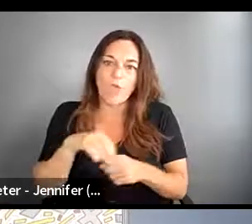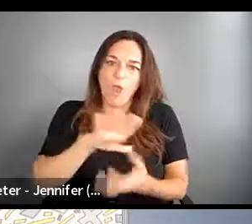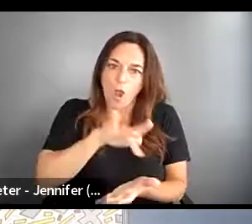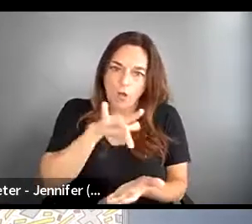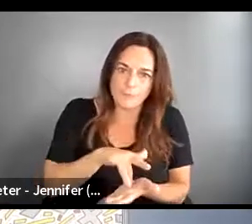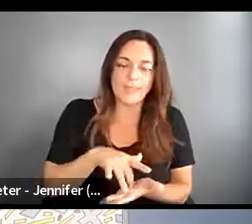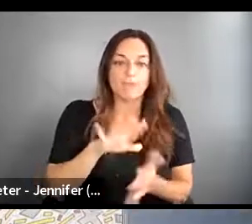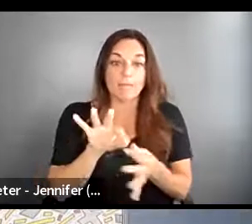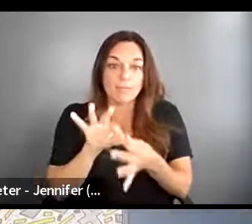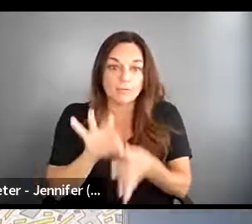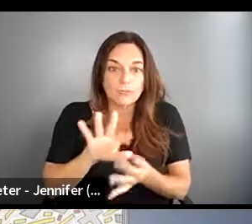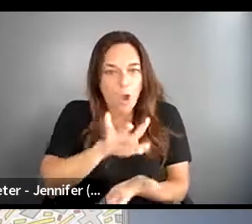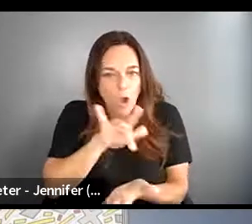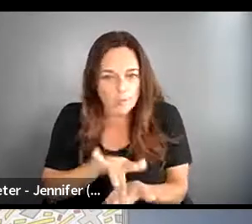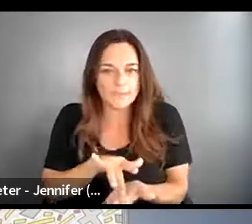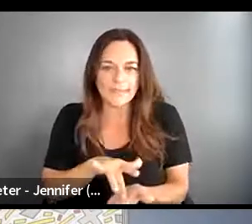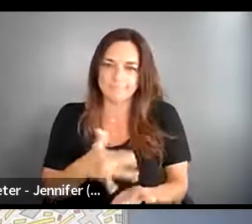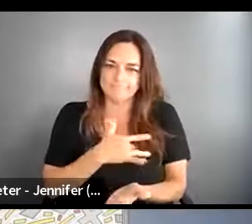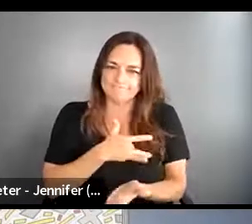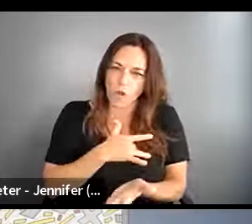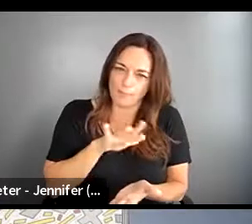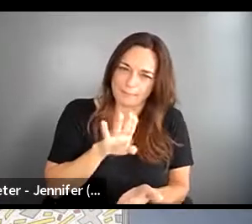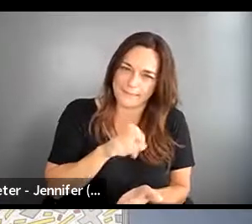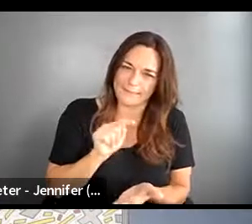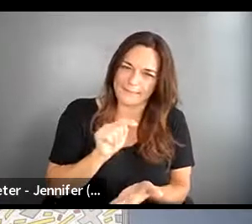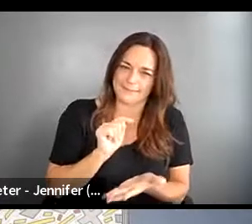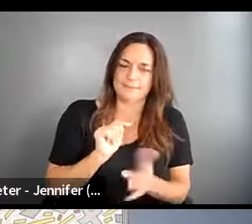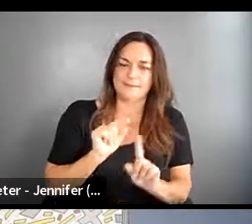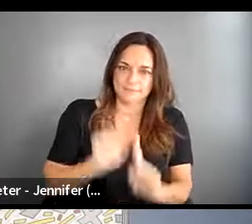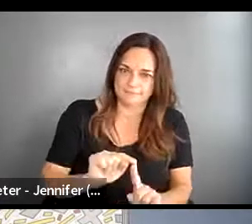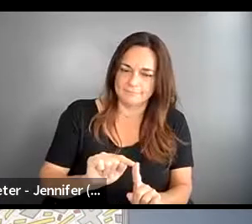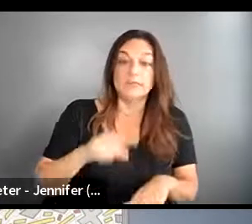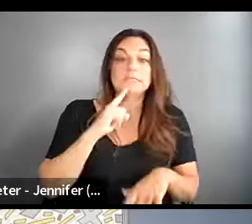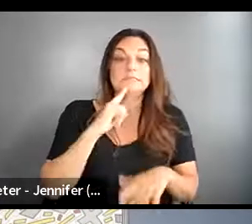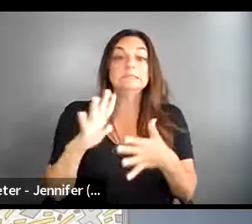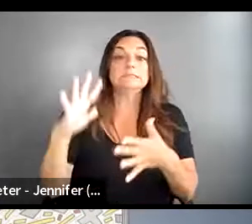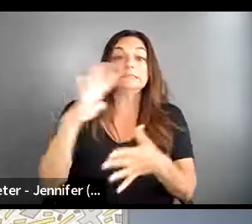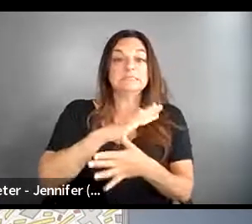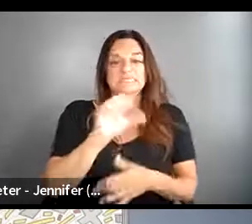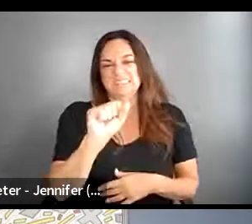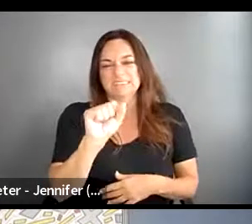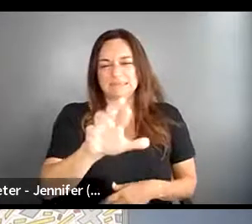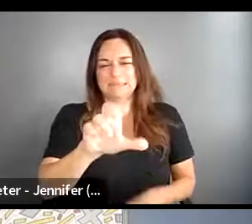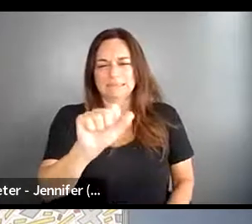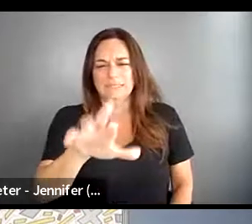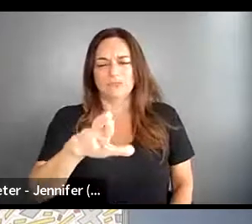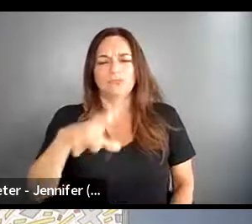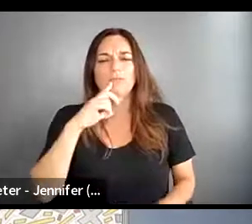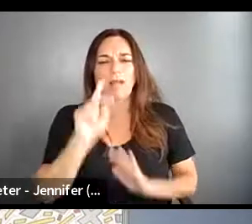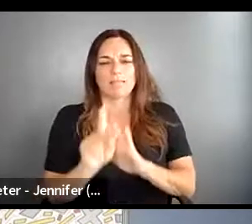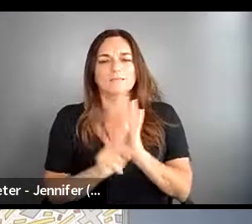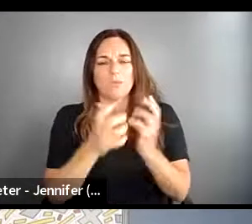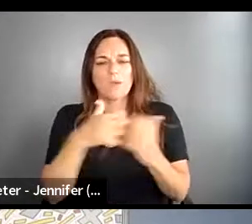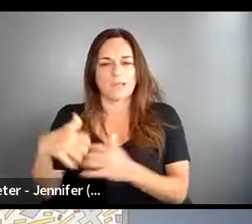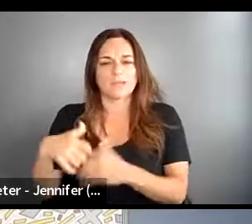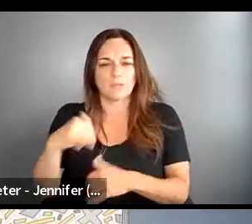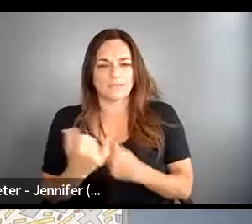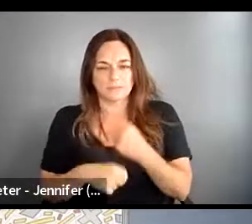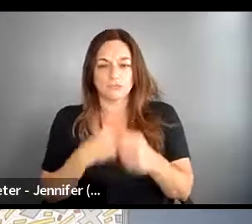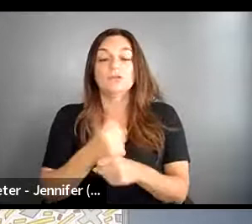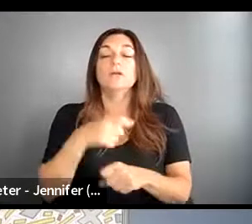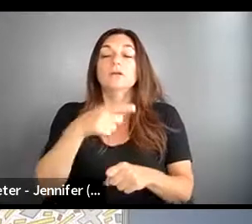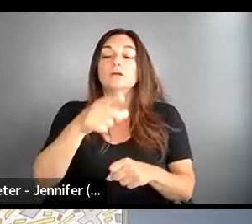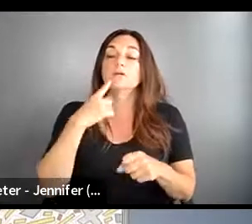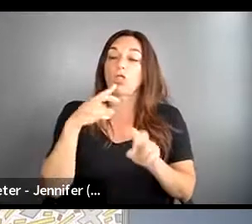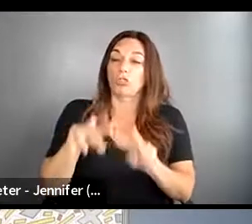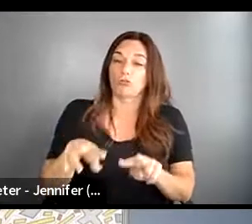are the heartbeat of organizing. So as senior policy organizer this year, I was looking to focus on establishing